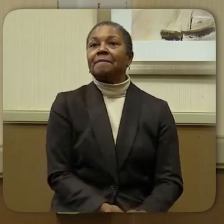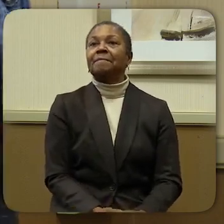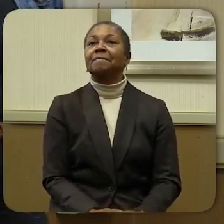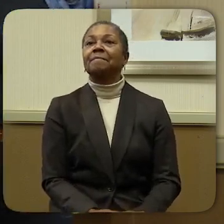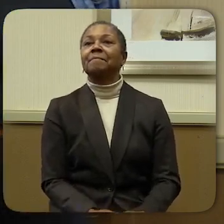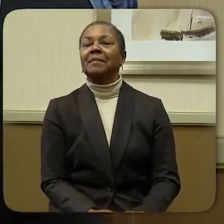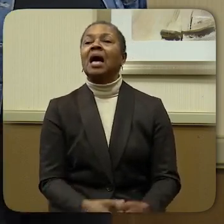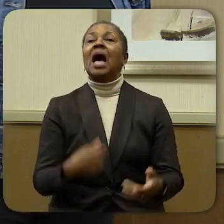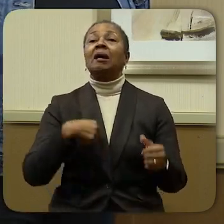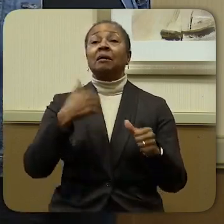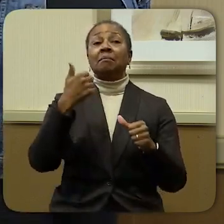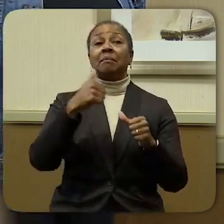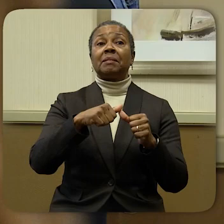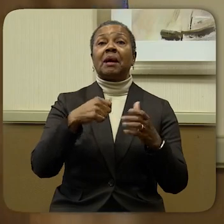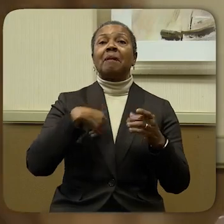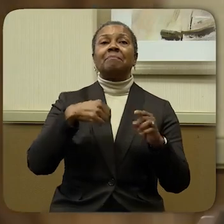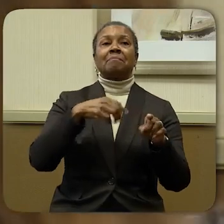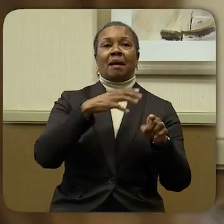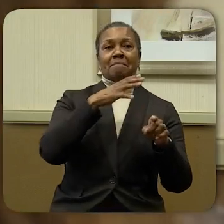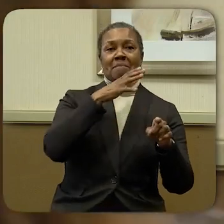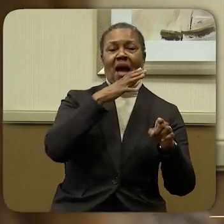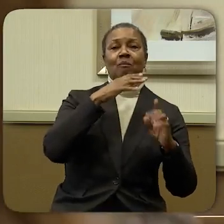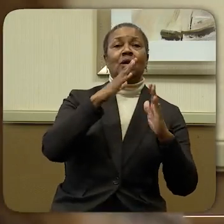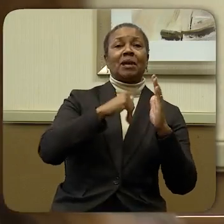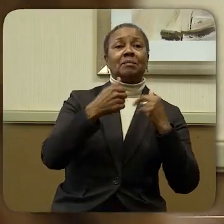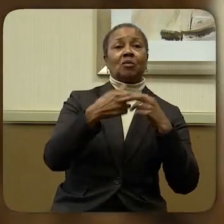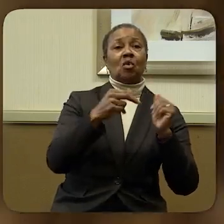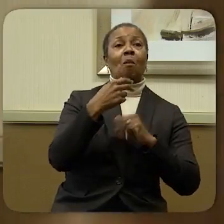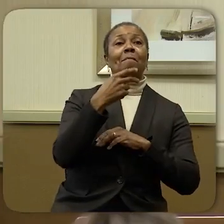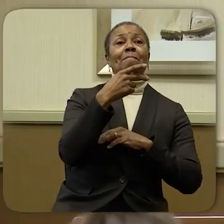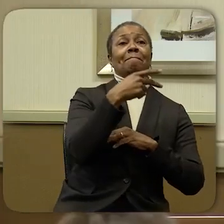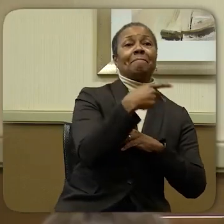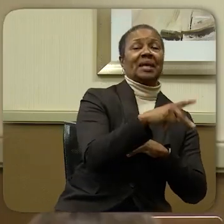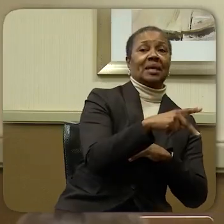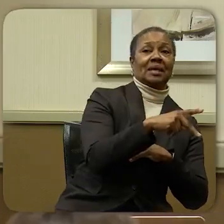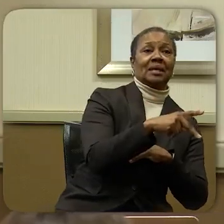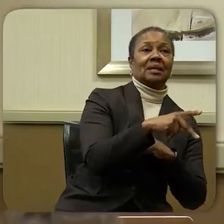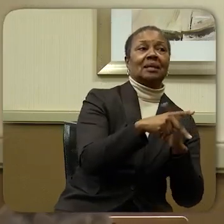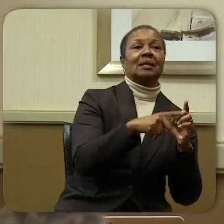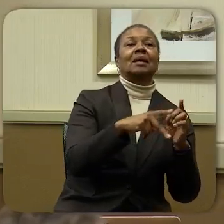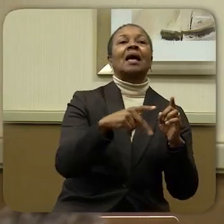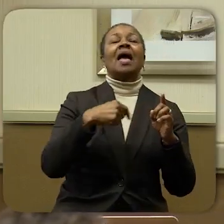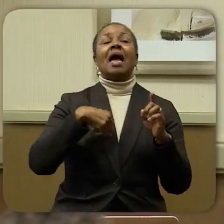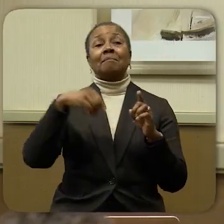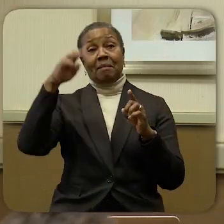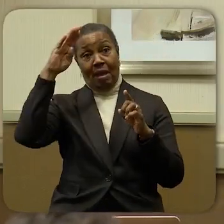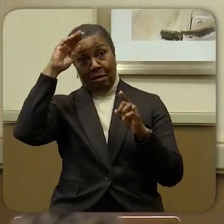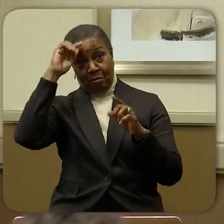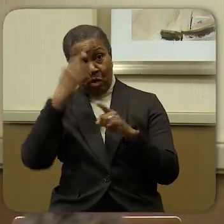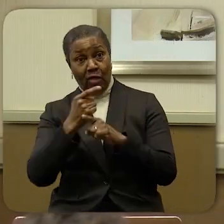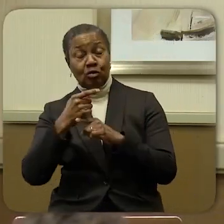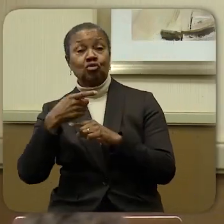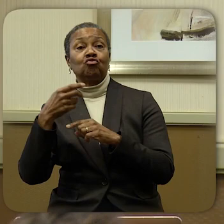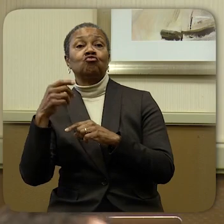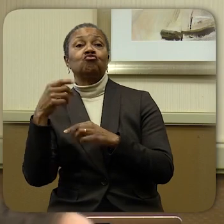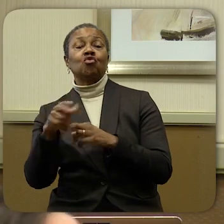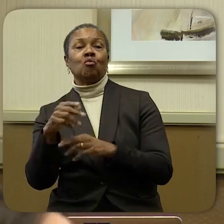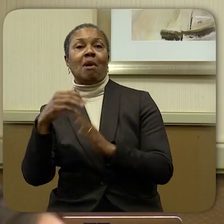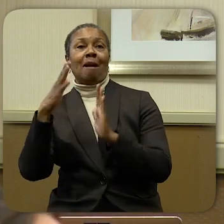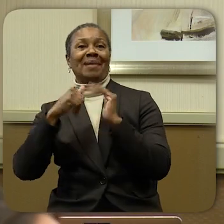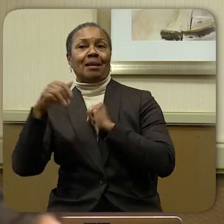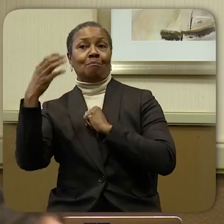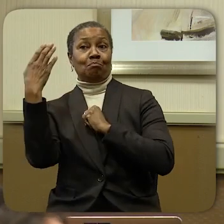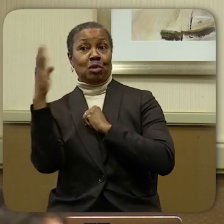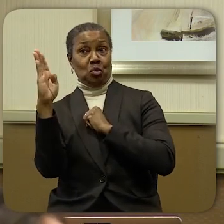I remember my mom would paint my room pink and my brother's room blue. I remember my mom painting my room pink and my brother's room